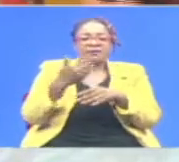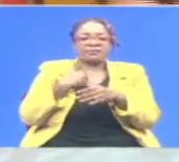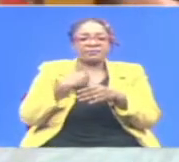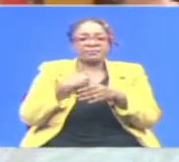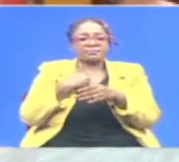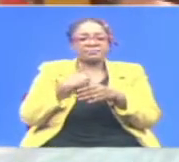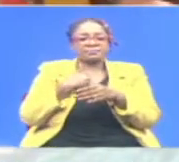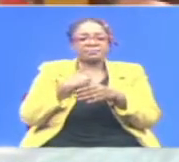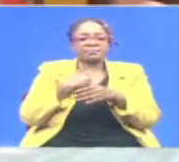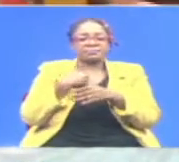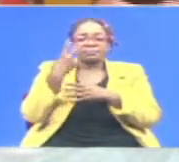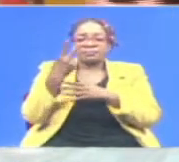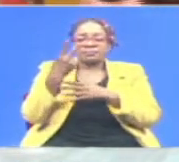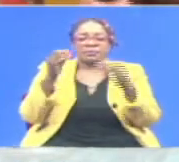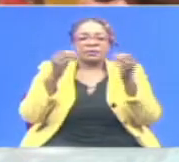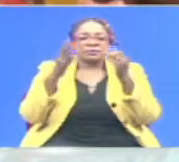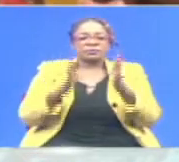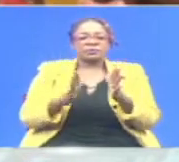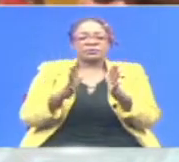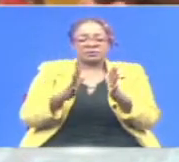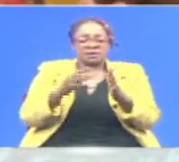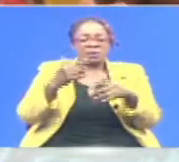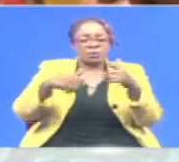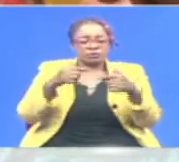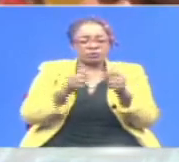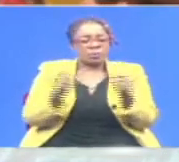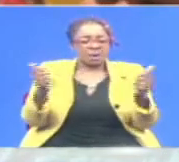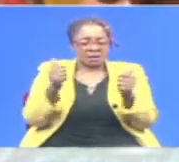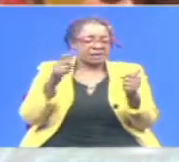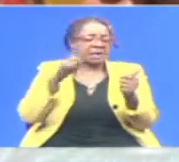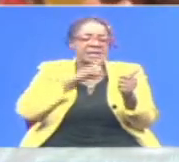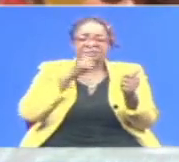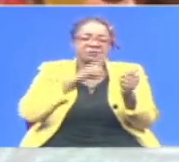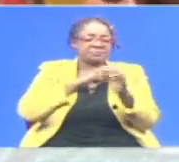two teachers are faring on well. They are out of danger.